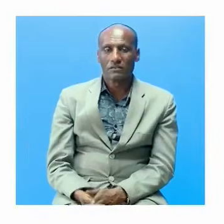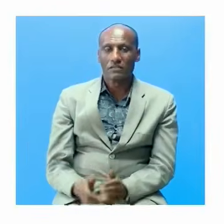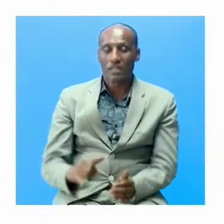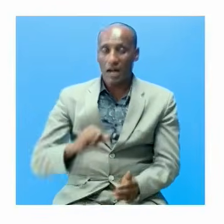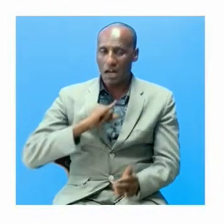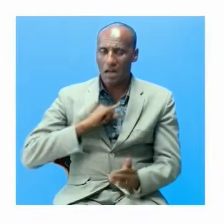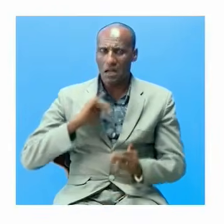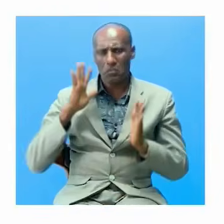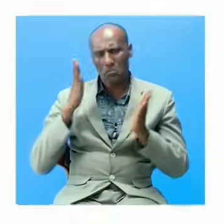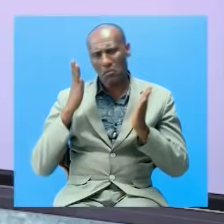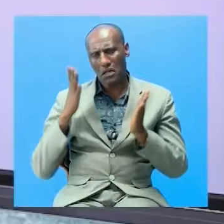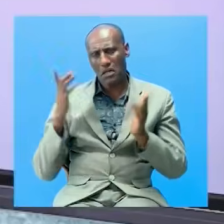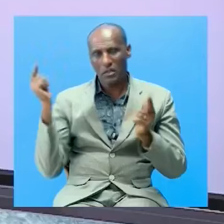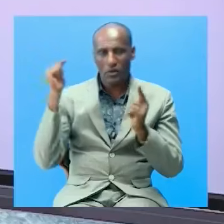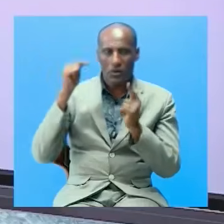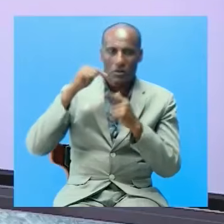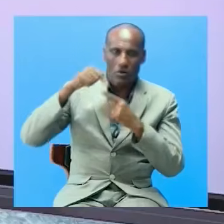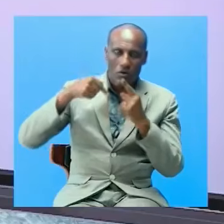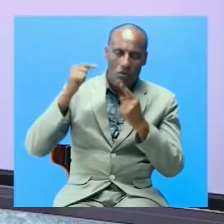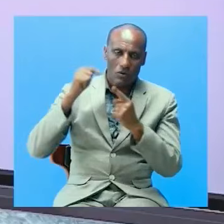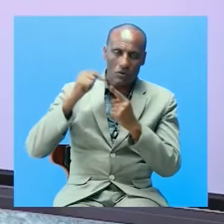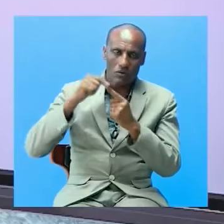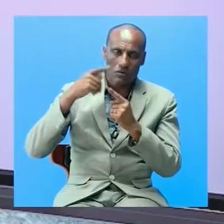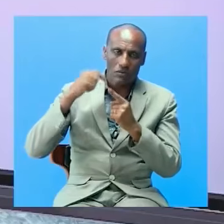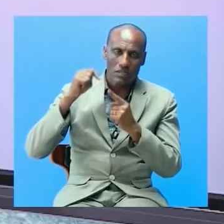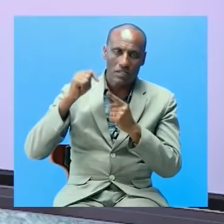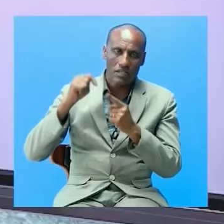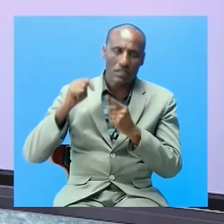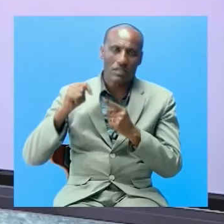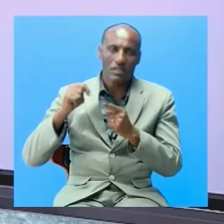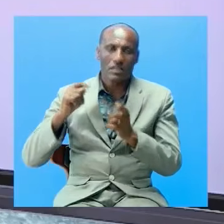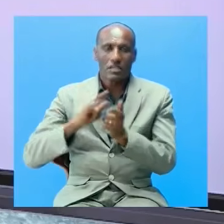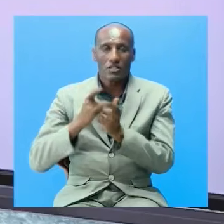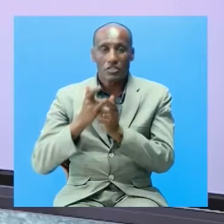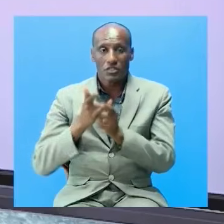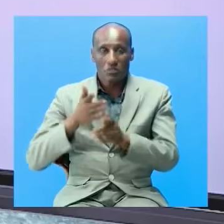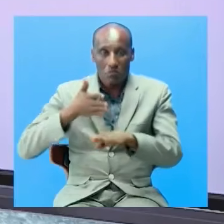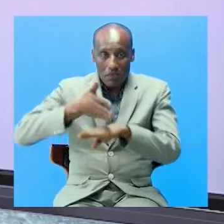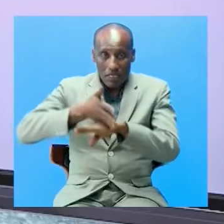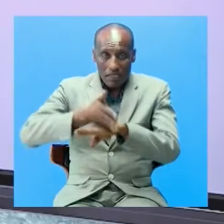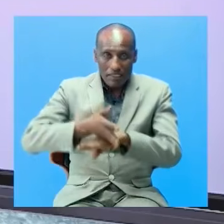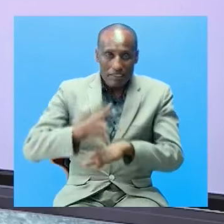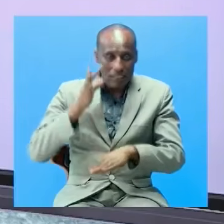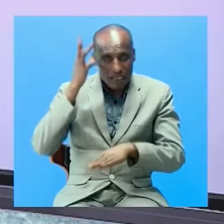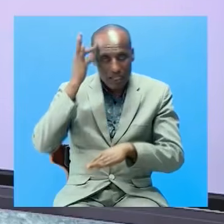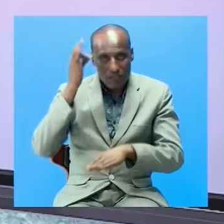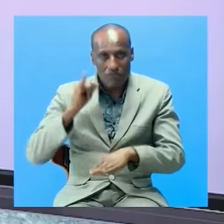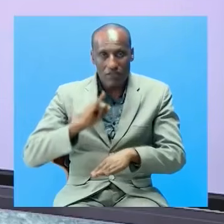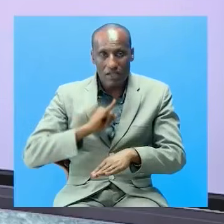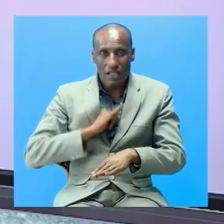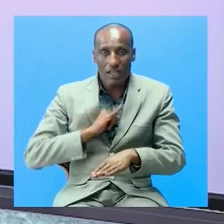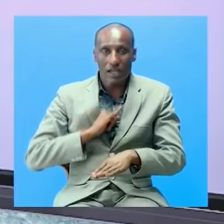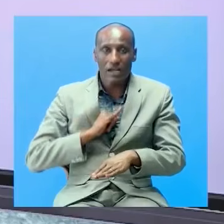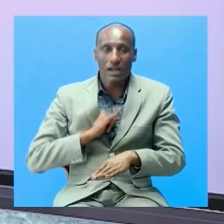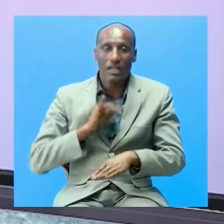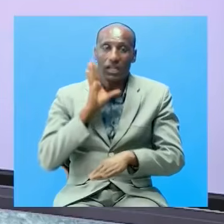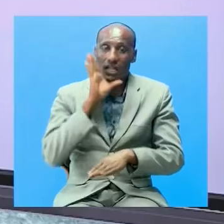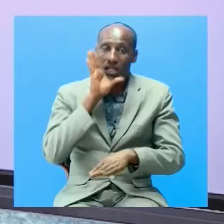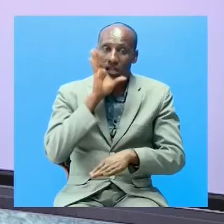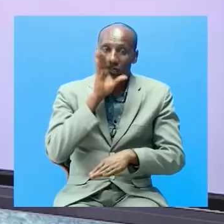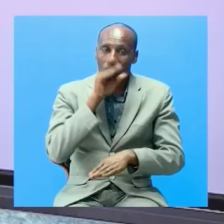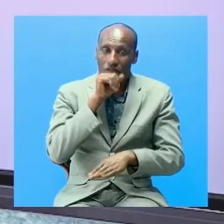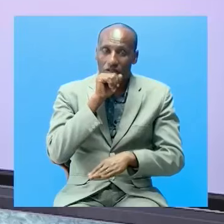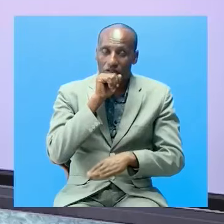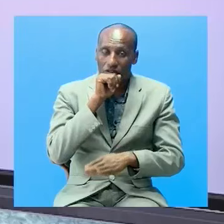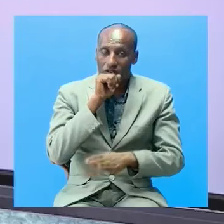say the answer is may, you're correct. I may go to the gym later if I finish early. All right.